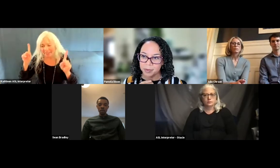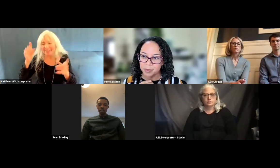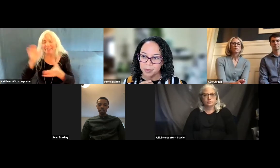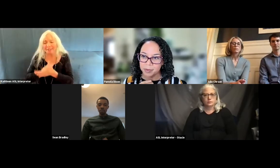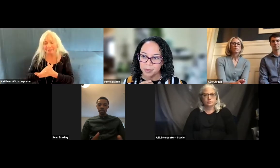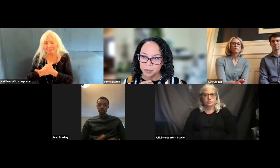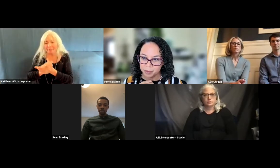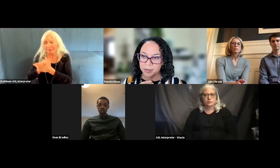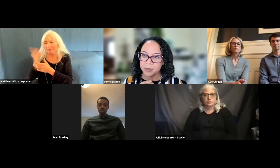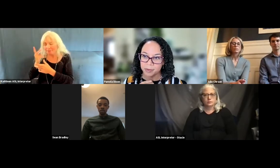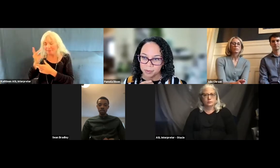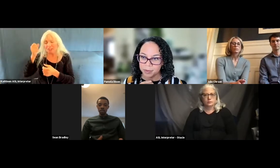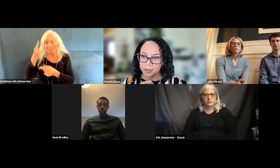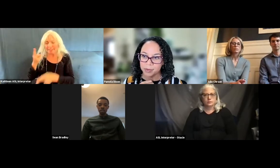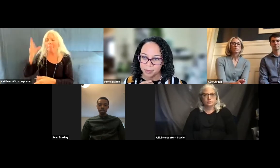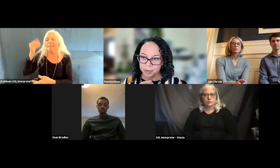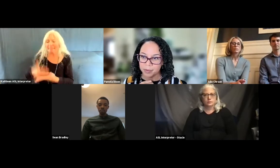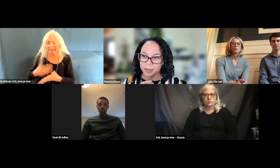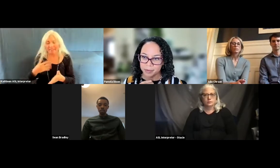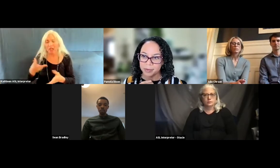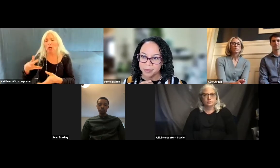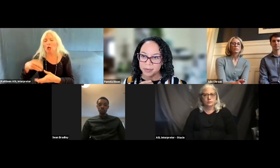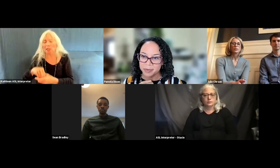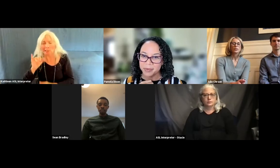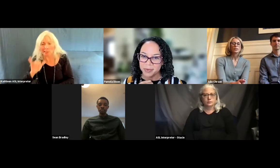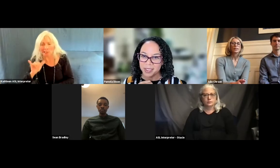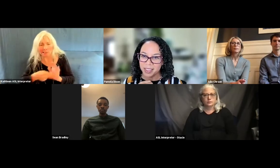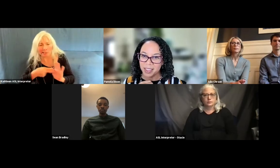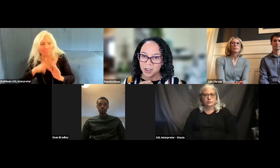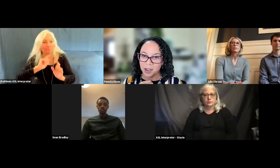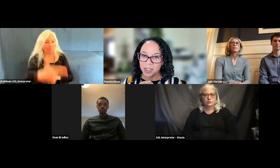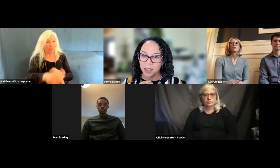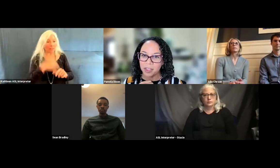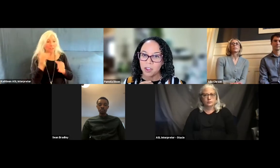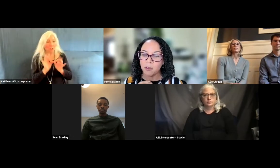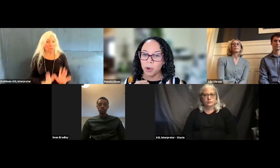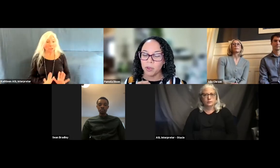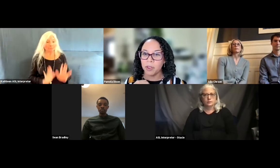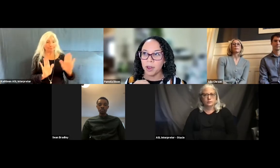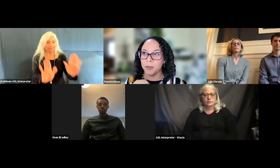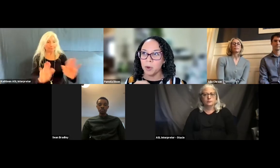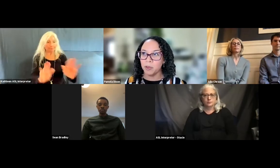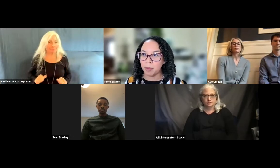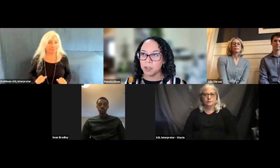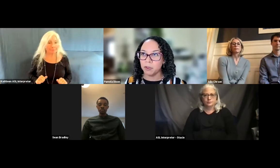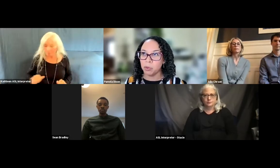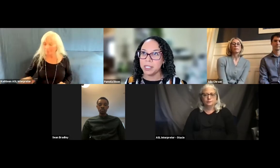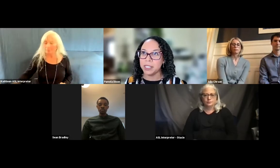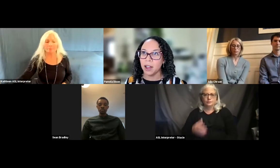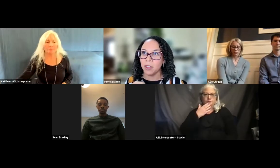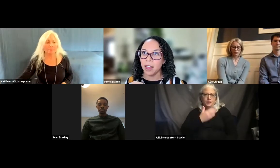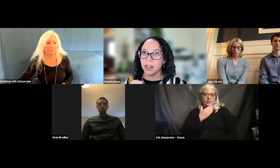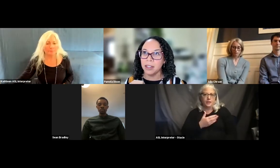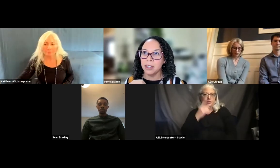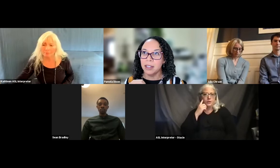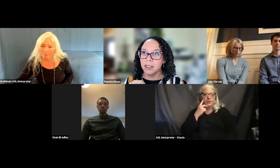having autism or something that's called autism. So, yeah. Thank you. I think you've both families, you've